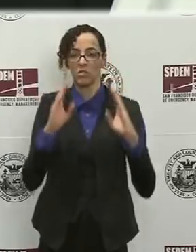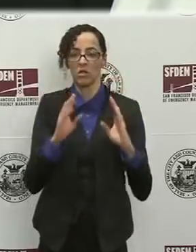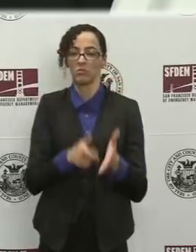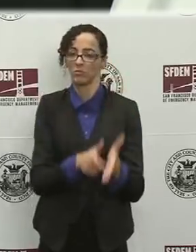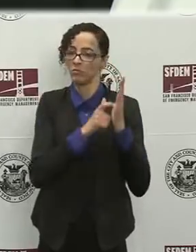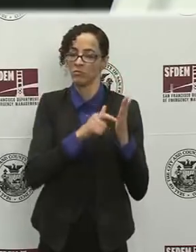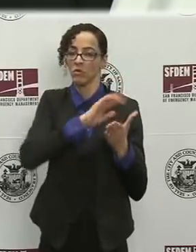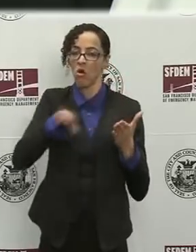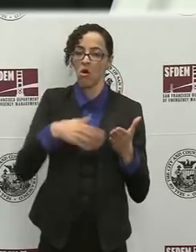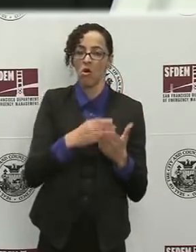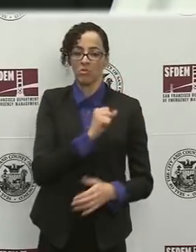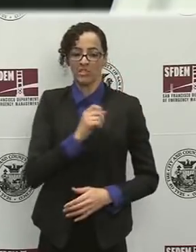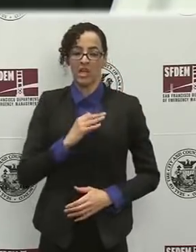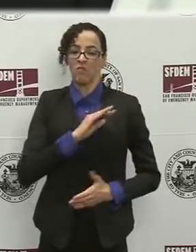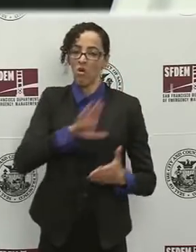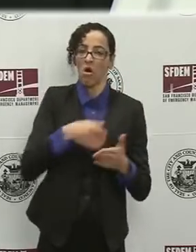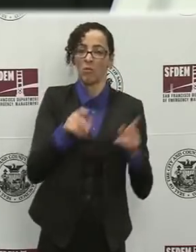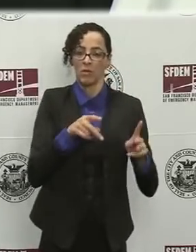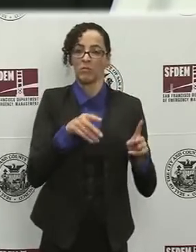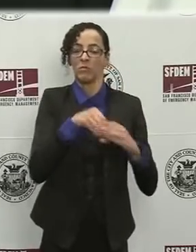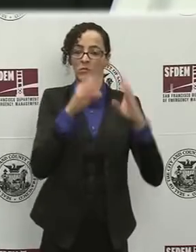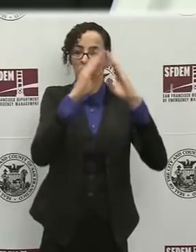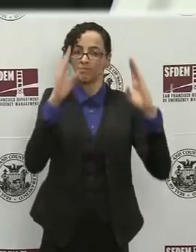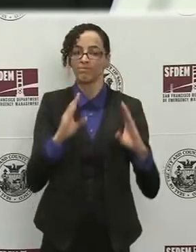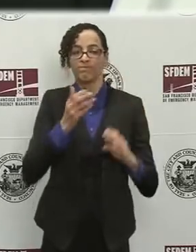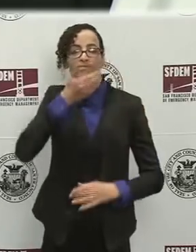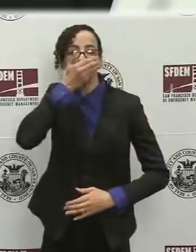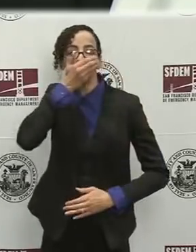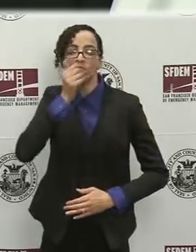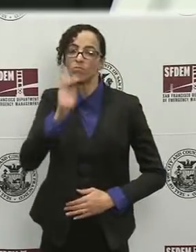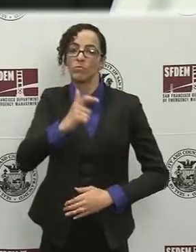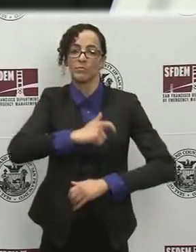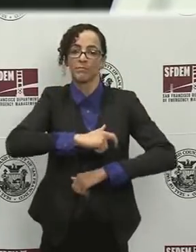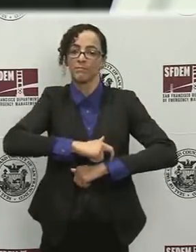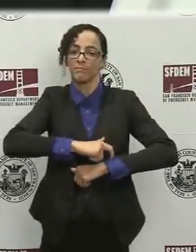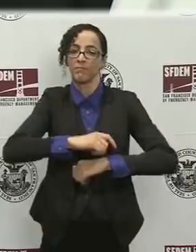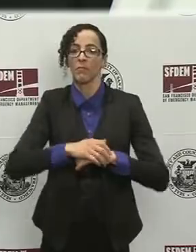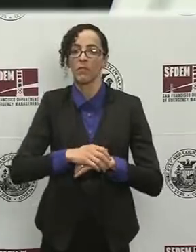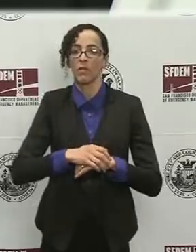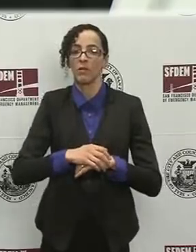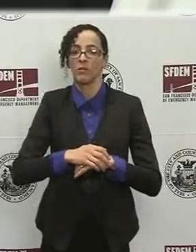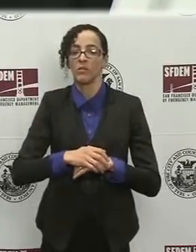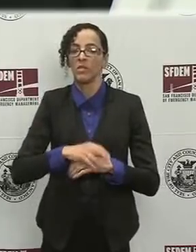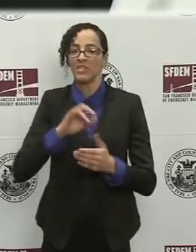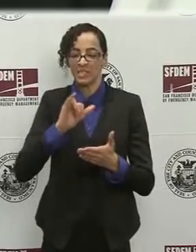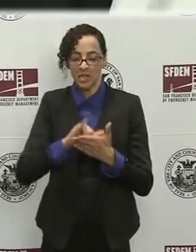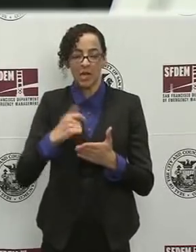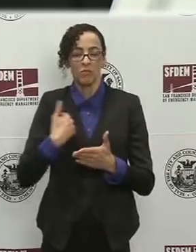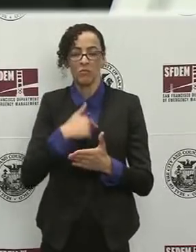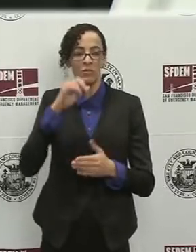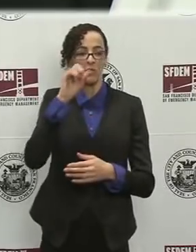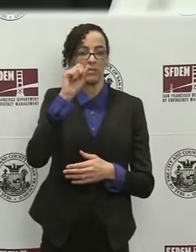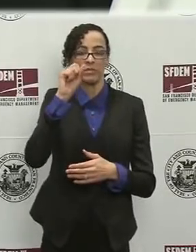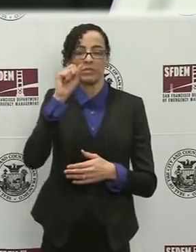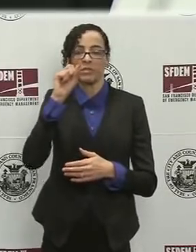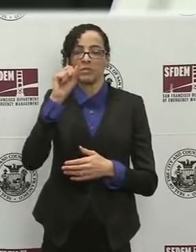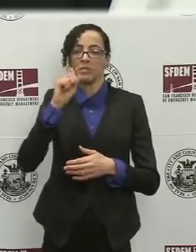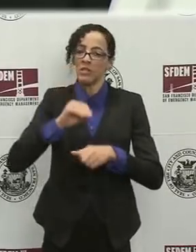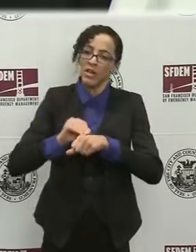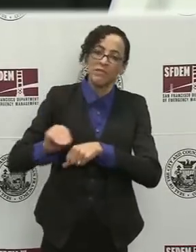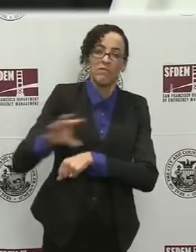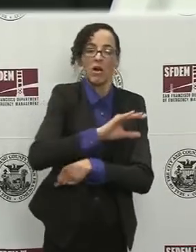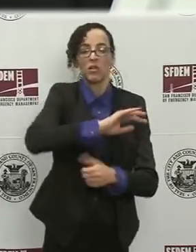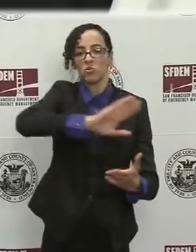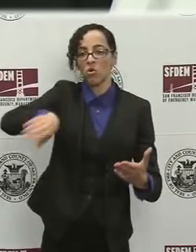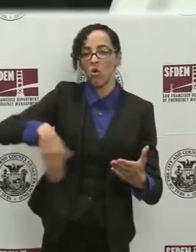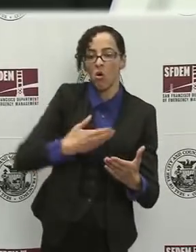at all times. This is advice being given to all of our shelter sites as we speak. The